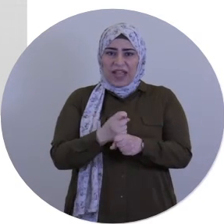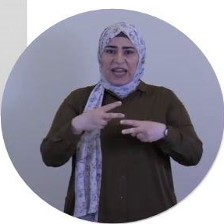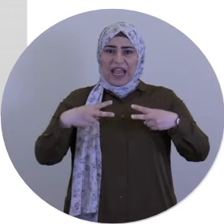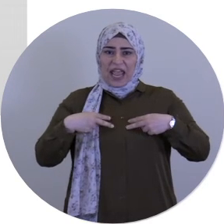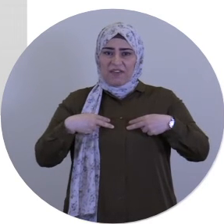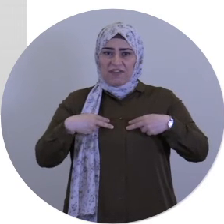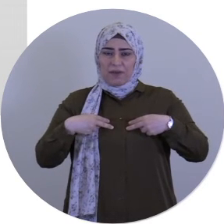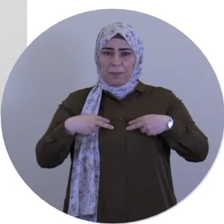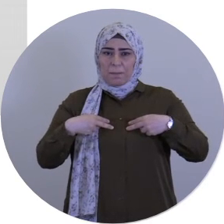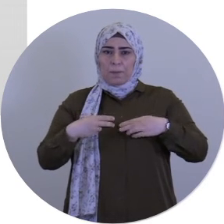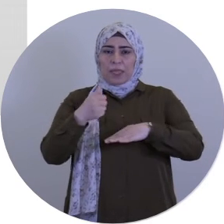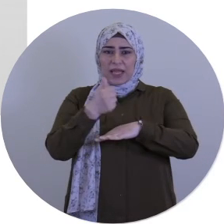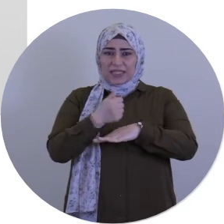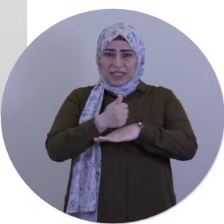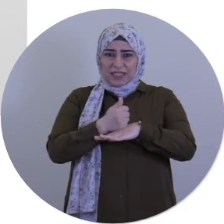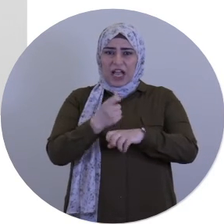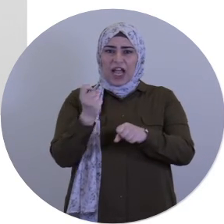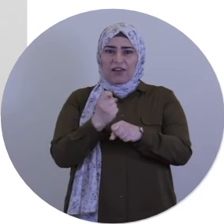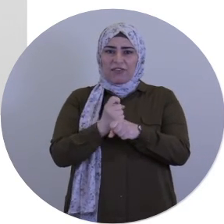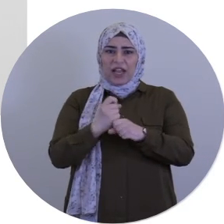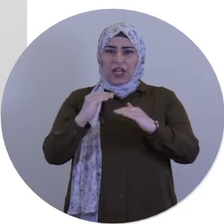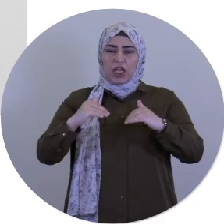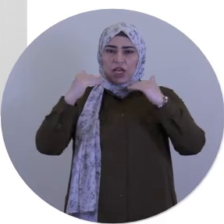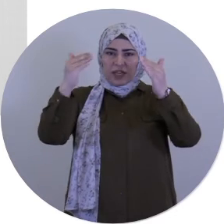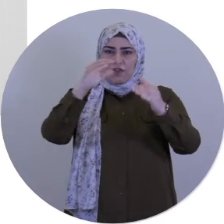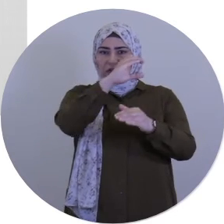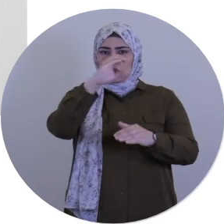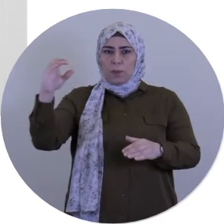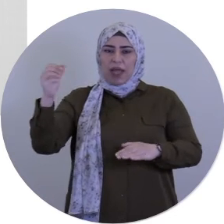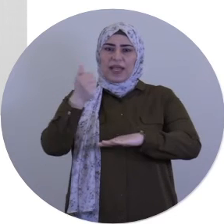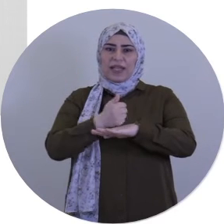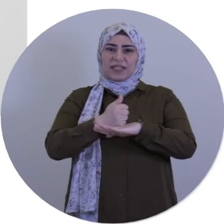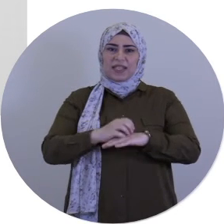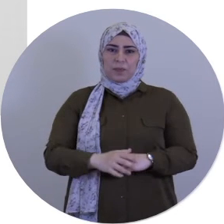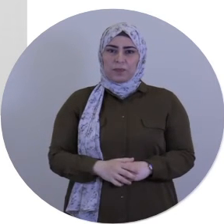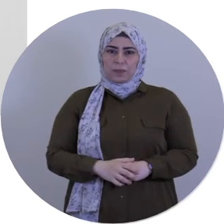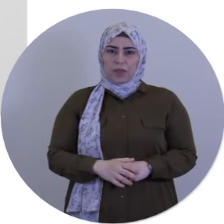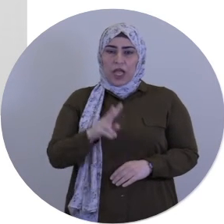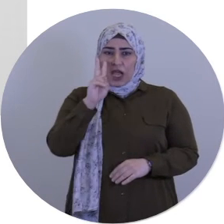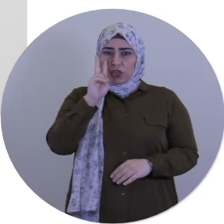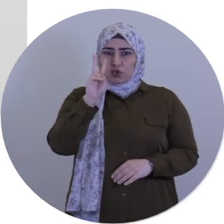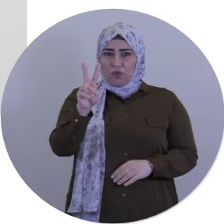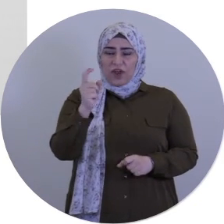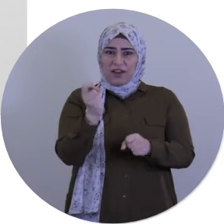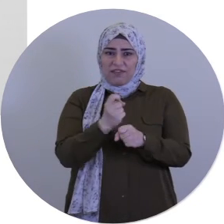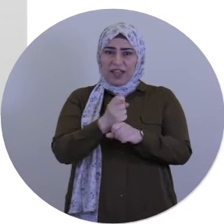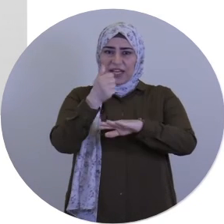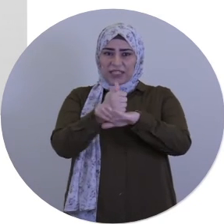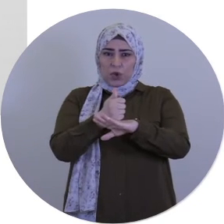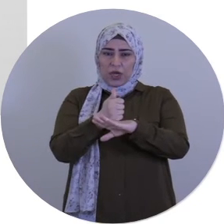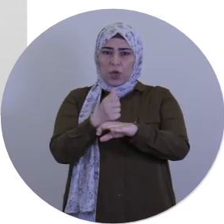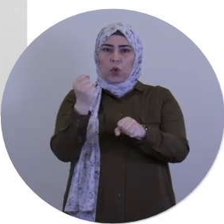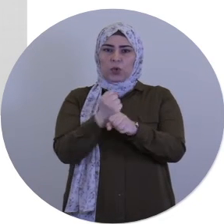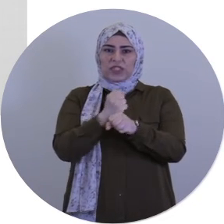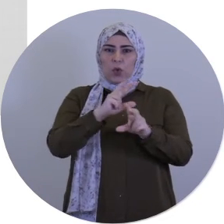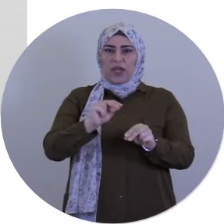the verb in the sentence. This is what you need to know about the causative. You need to know the equation, the formula, which is subject